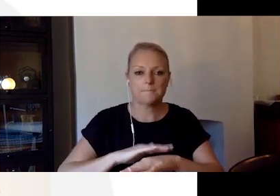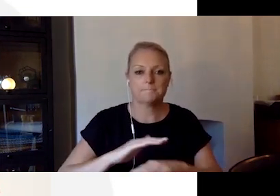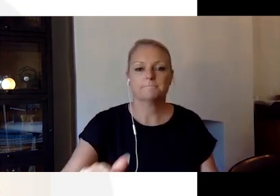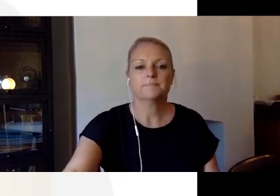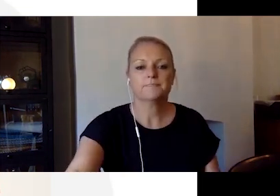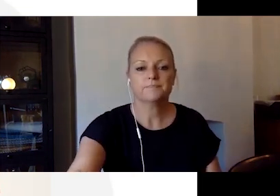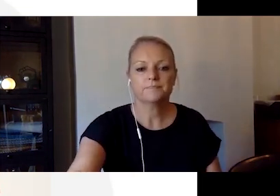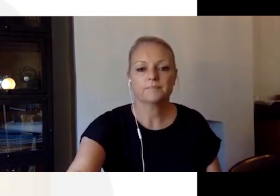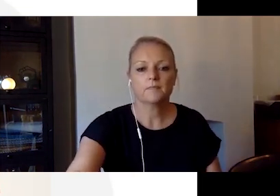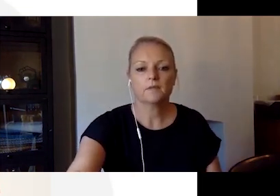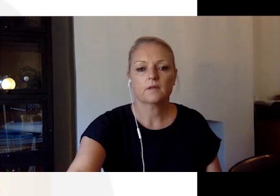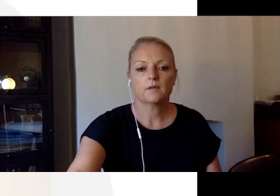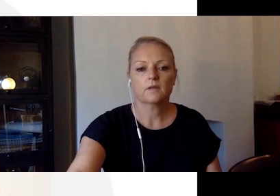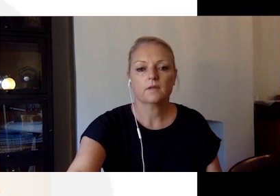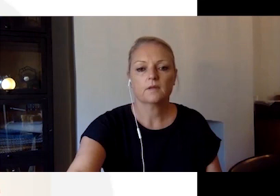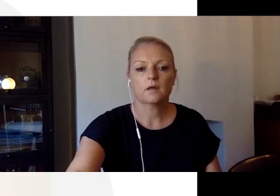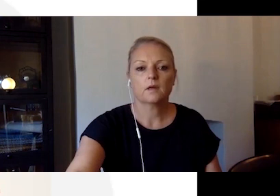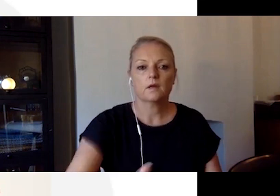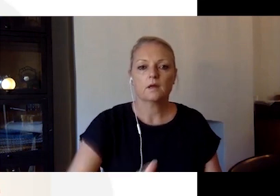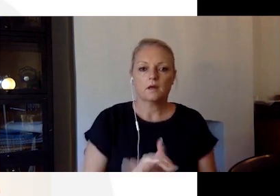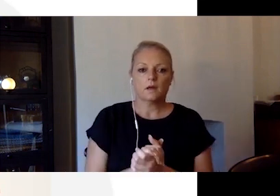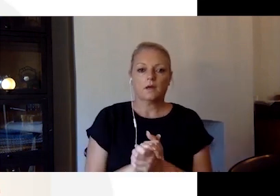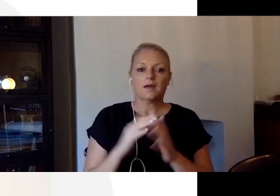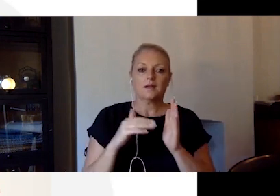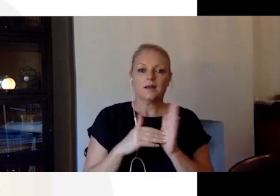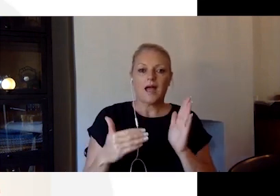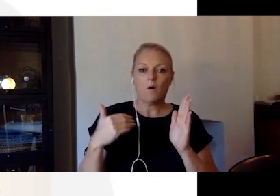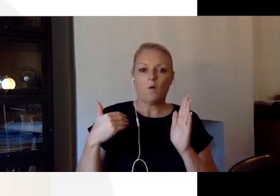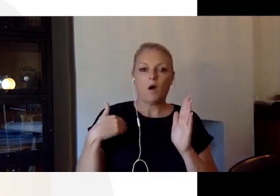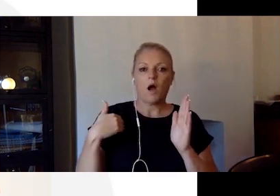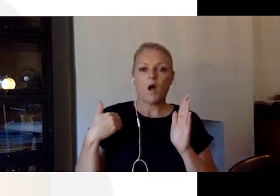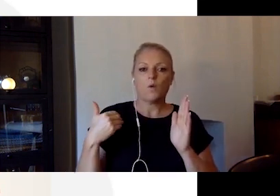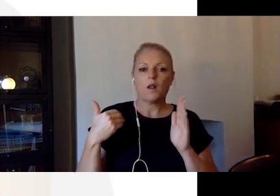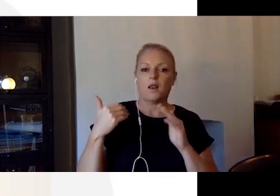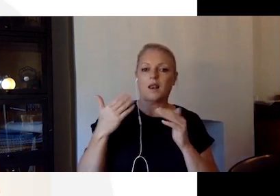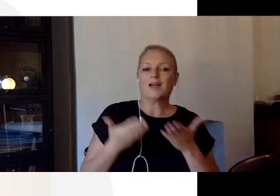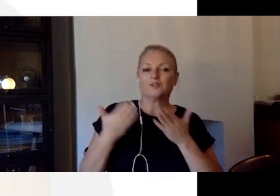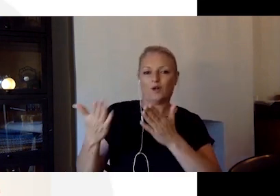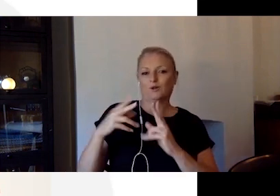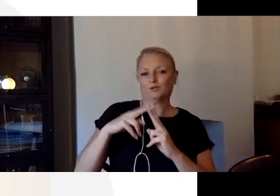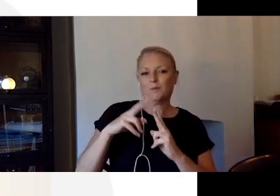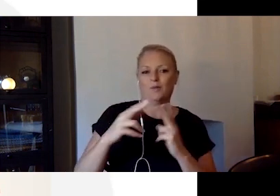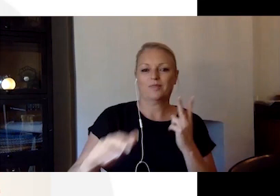Listen, I will now hand over to you. I believe that you have some slides to share as well.